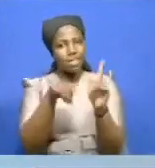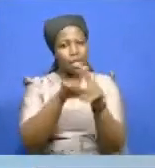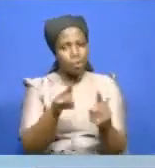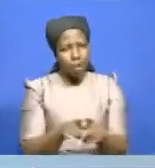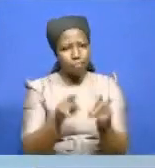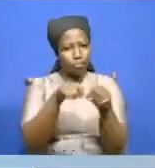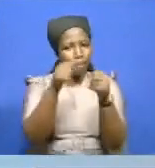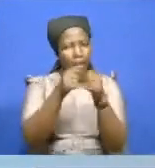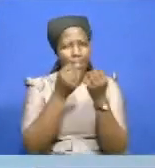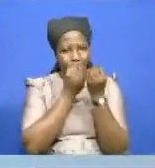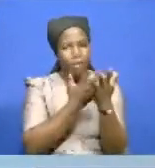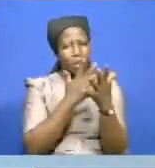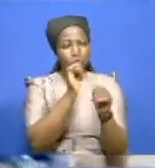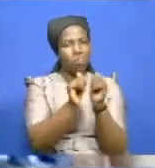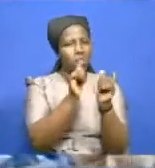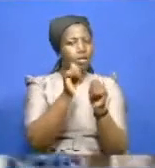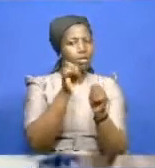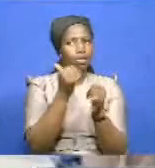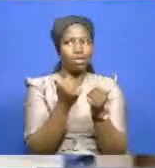designed to cause hatred.